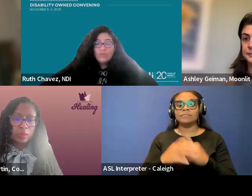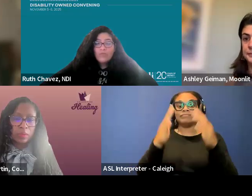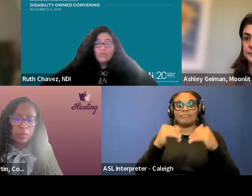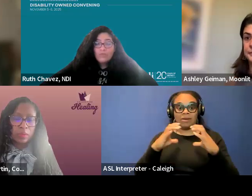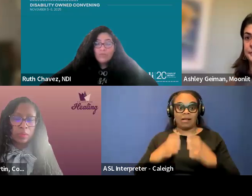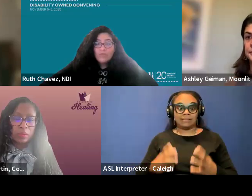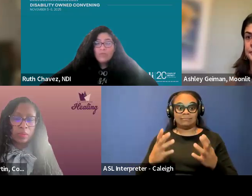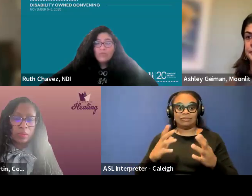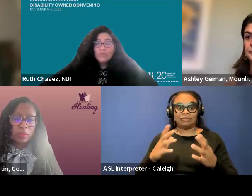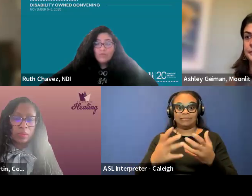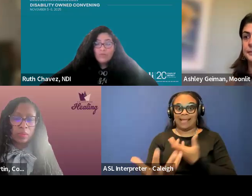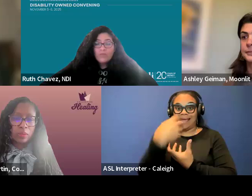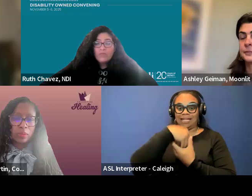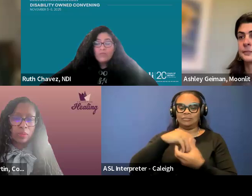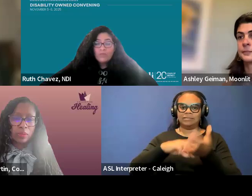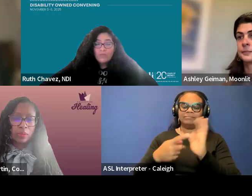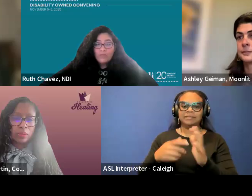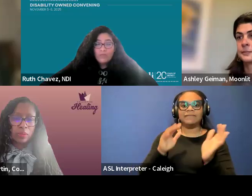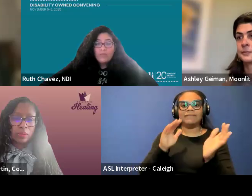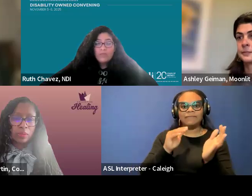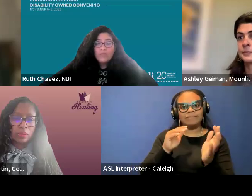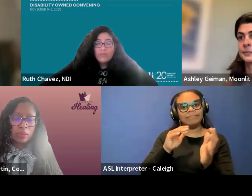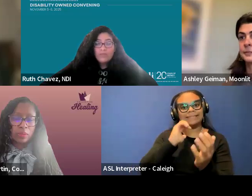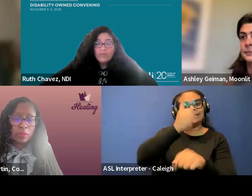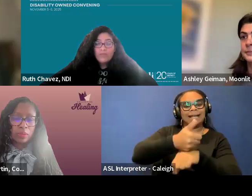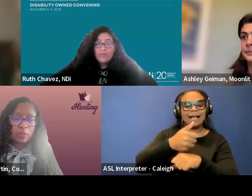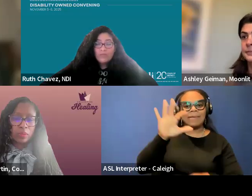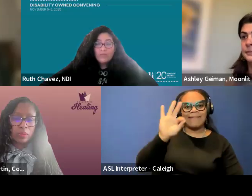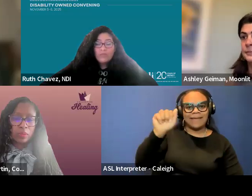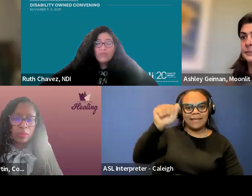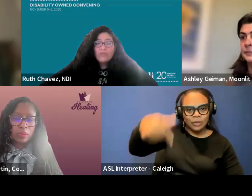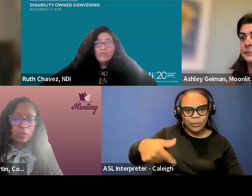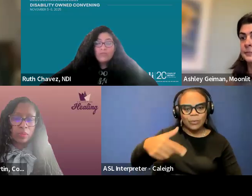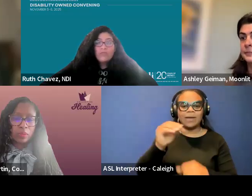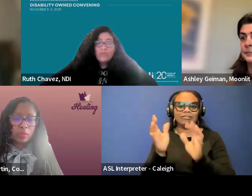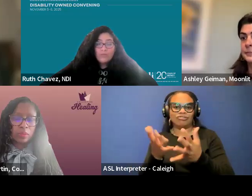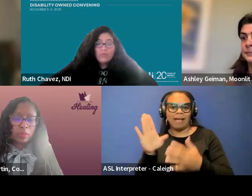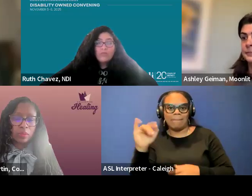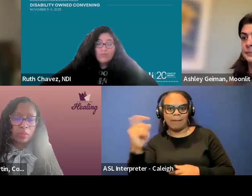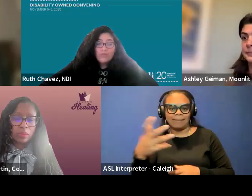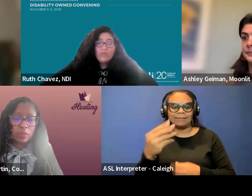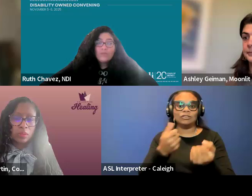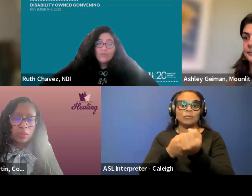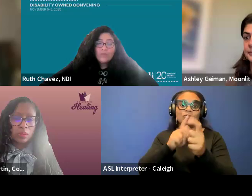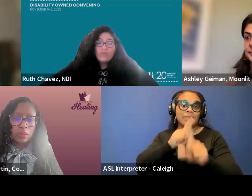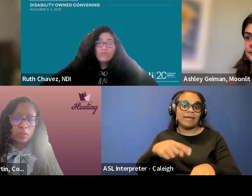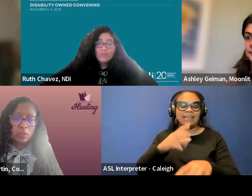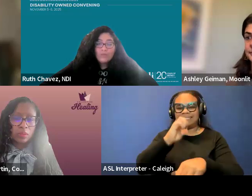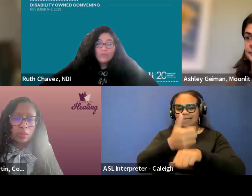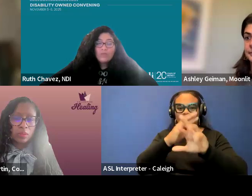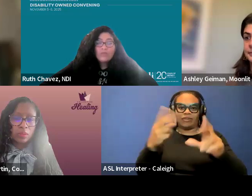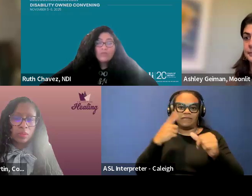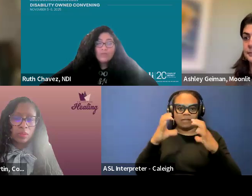is drafting frequently asked questions, chat box, and support replies for your customer in order to give them